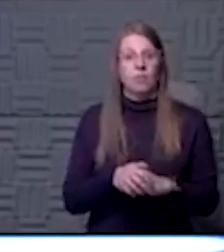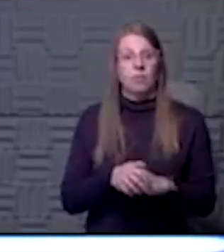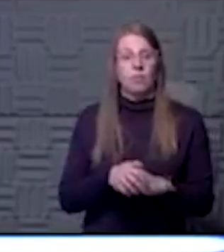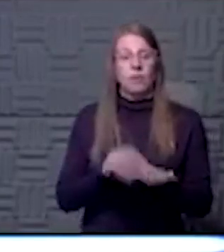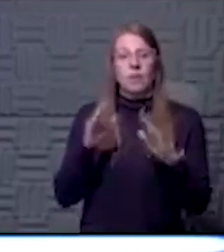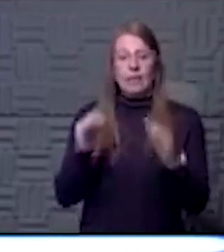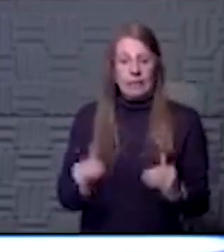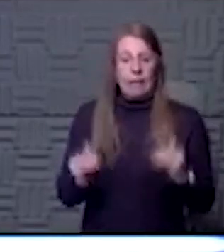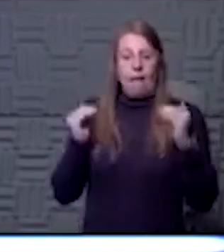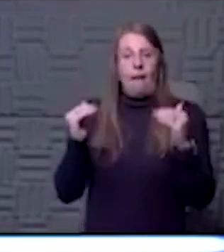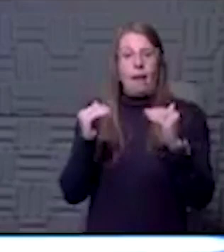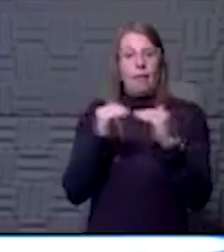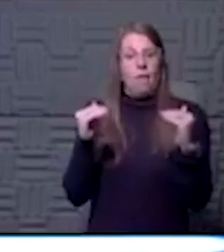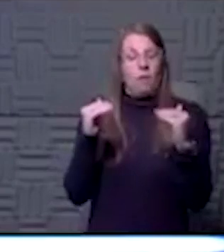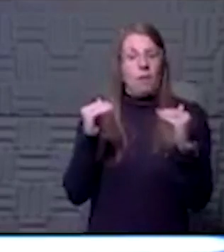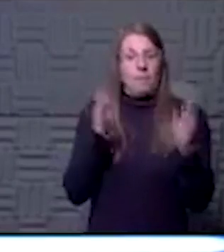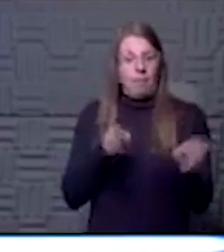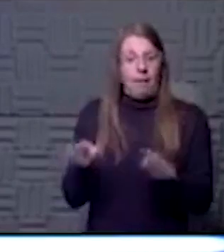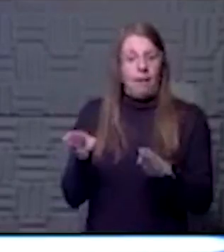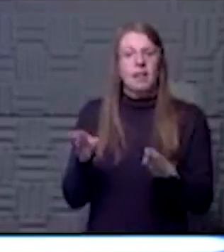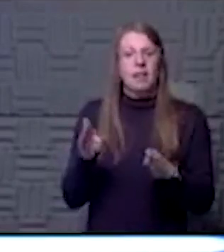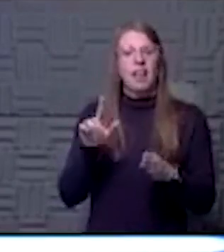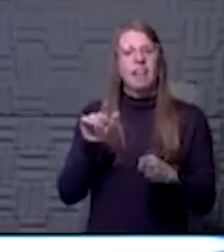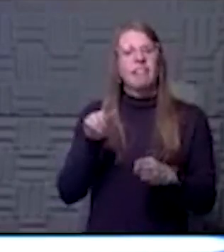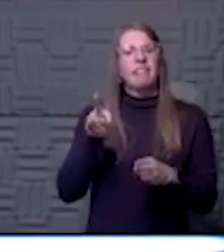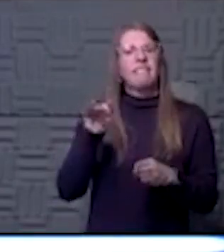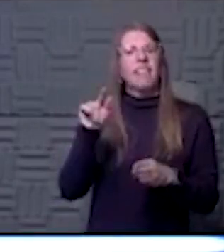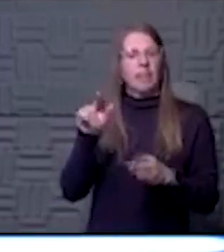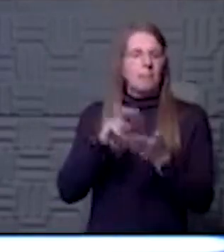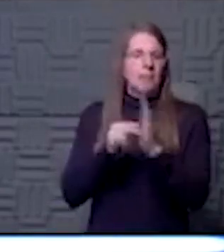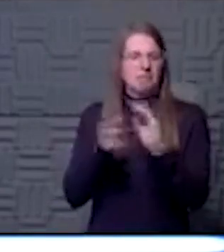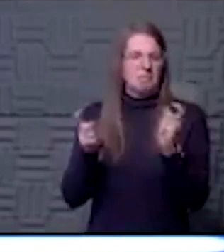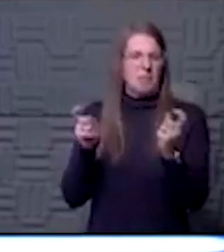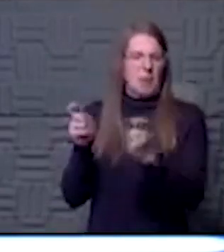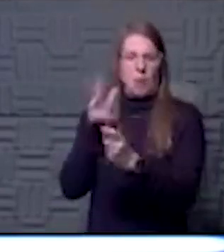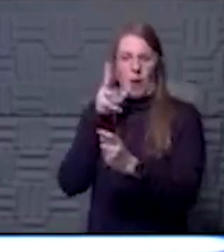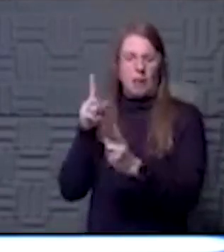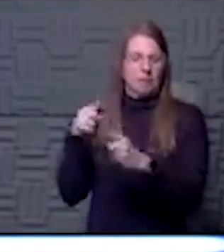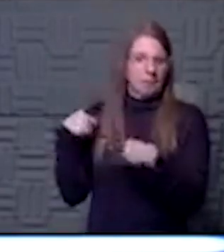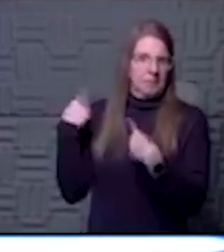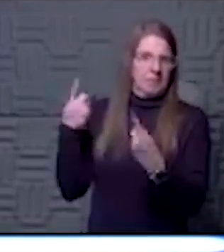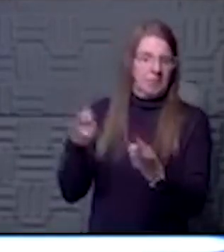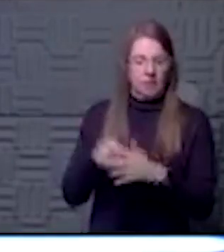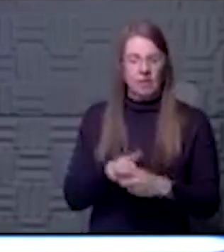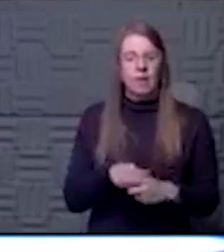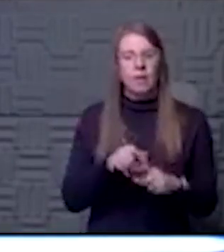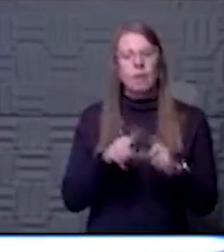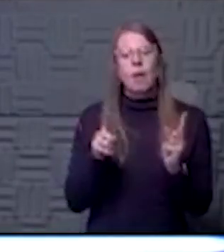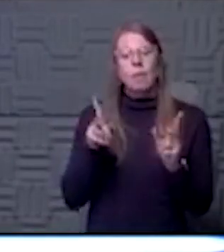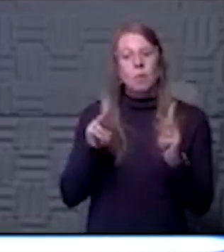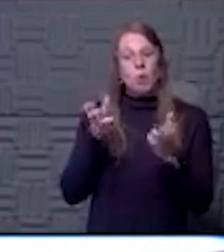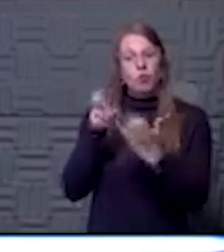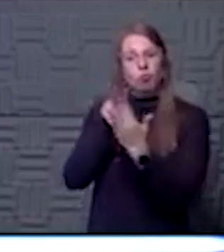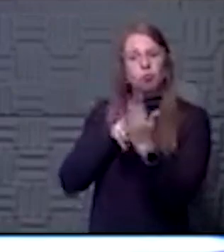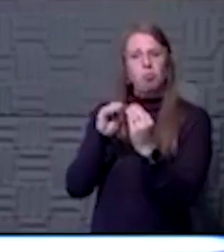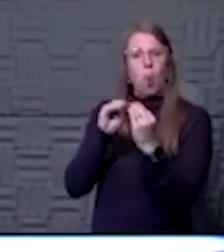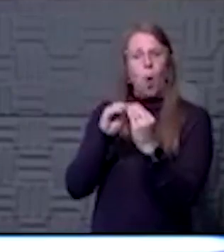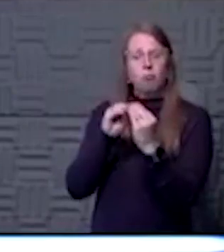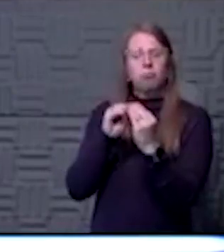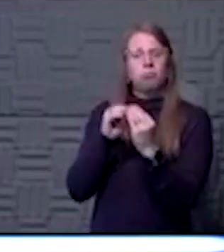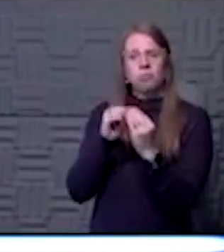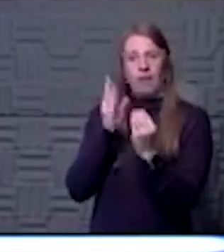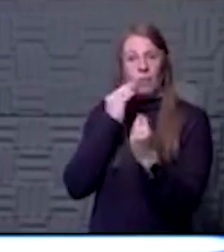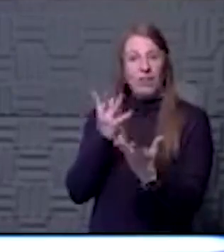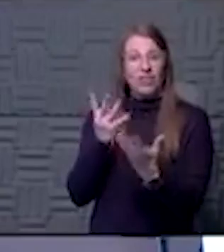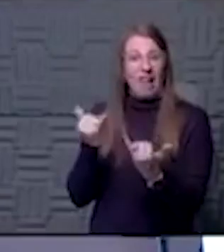plan that will be a living document that will change and grow as it comes along. But if people want to see a little bit more, there is information out